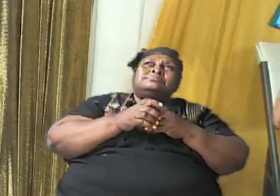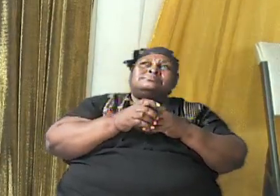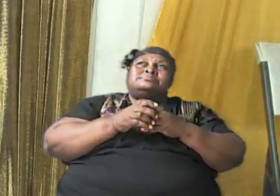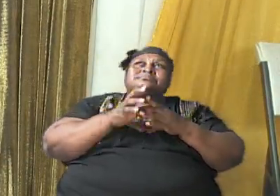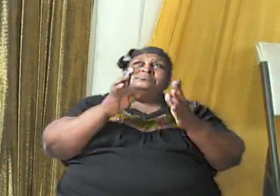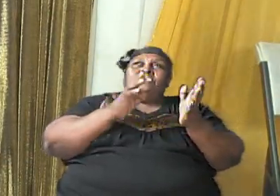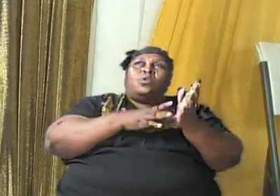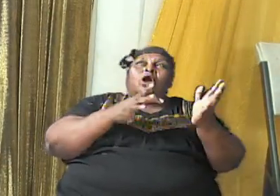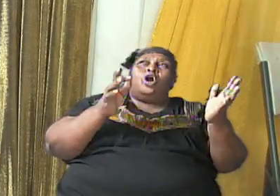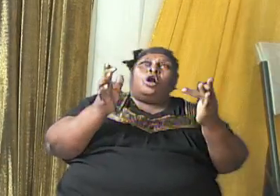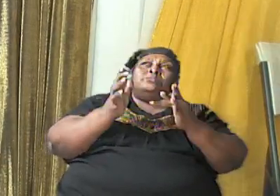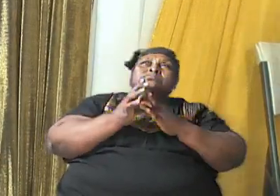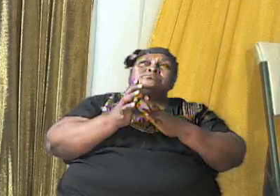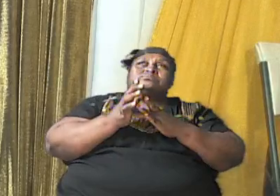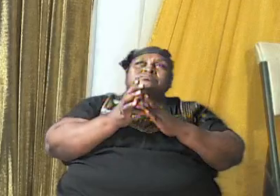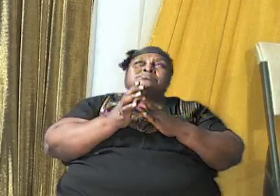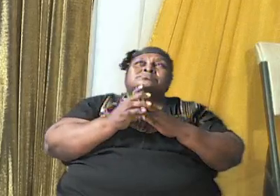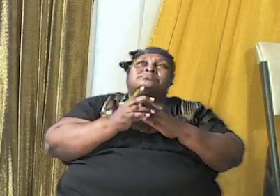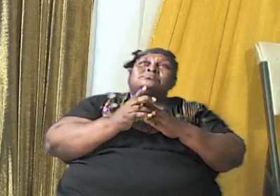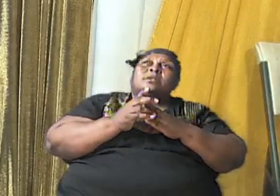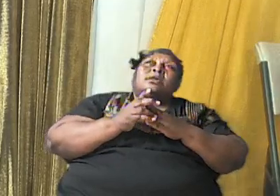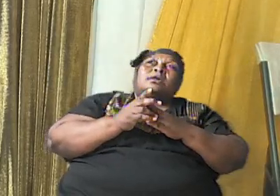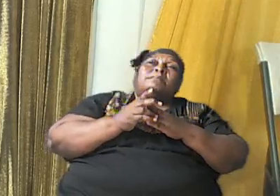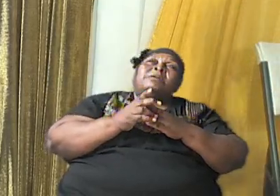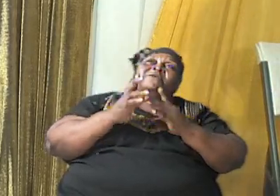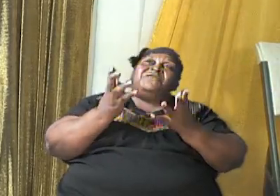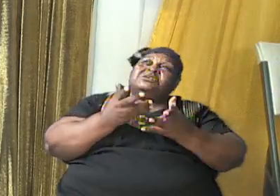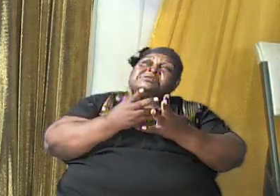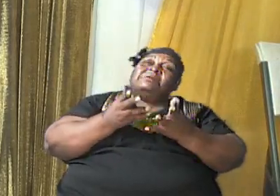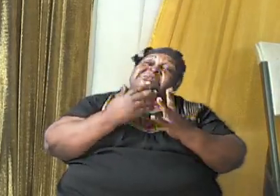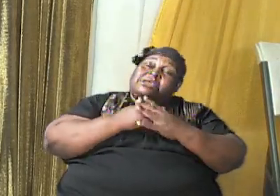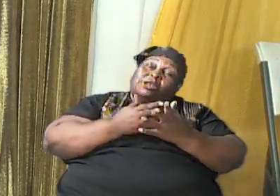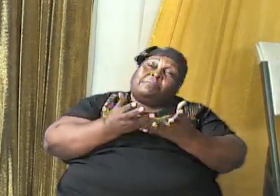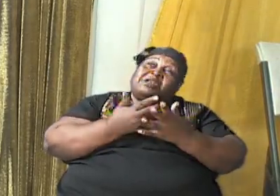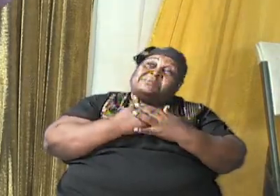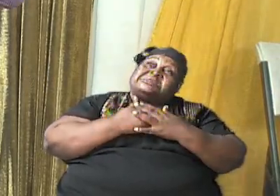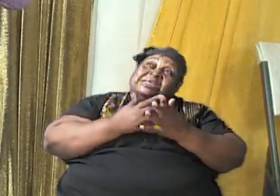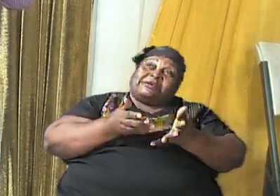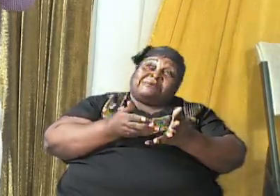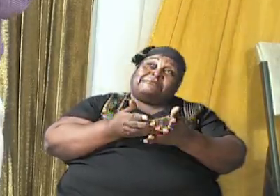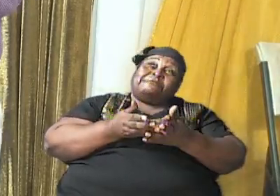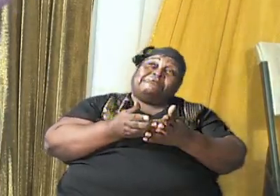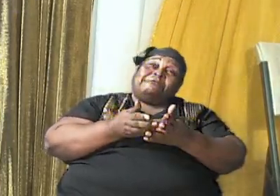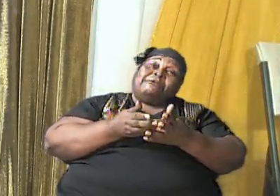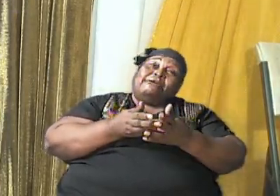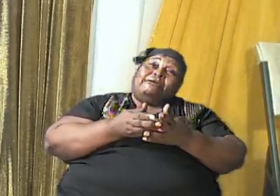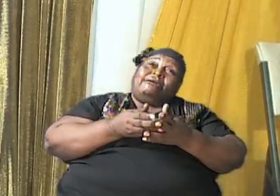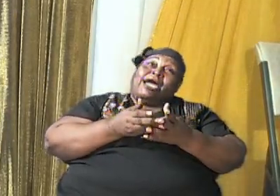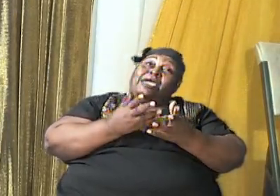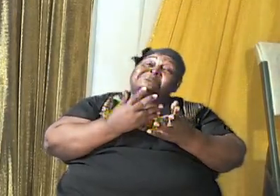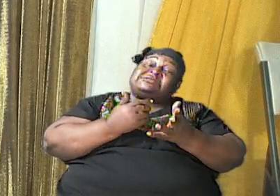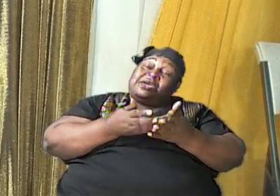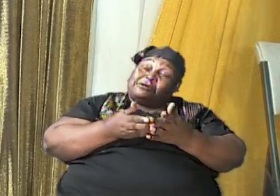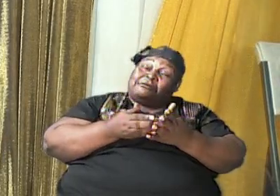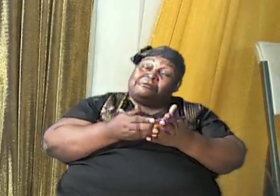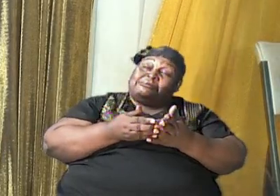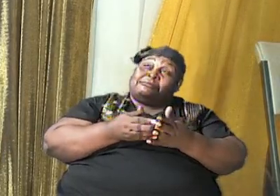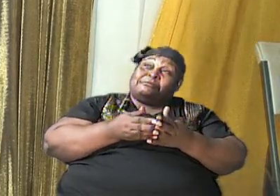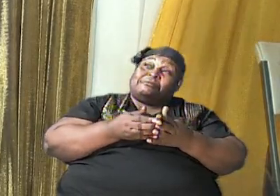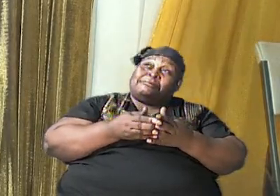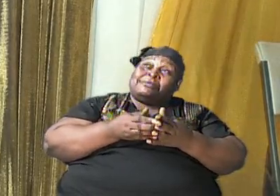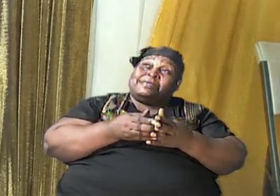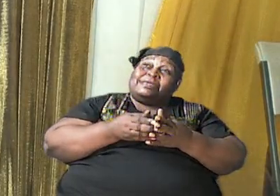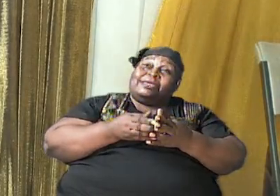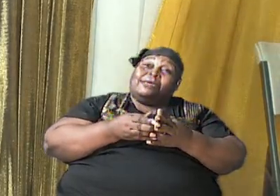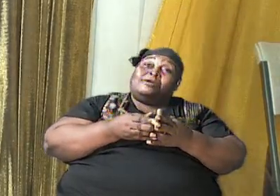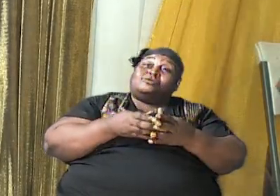a mighty God we serve this morning, church. Praise God. Hallelujah. Are you happy to be in the house of the